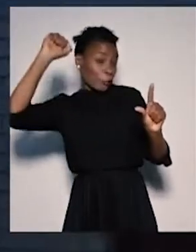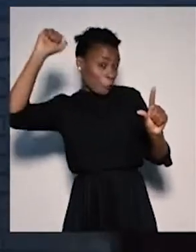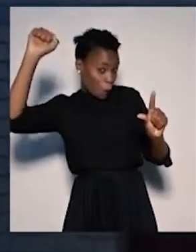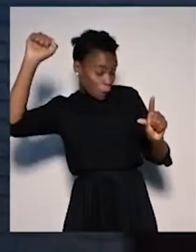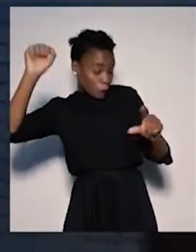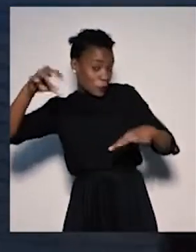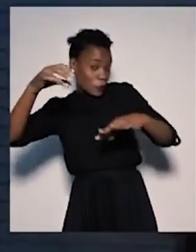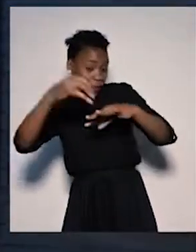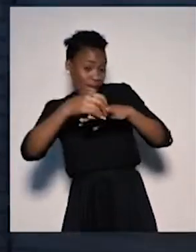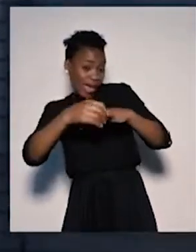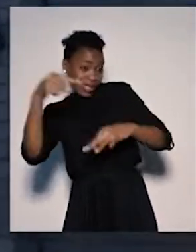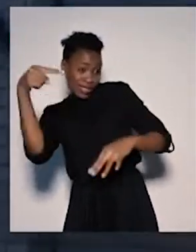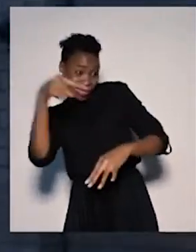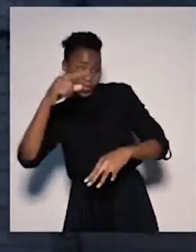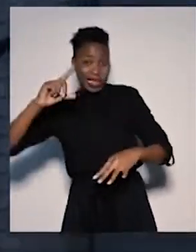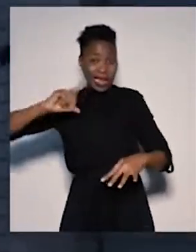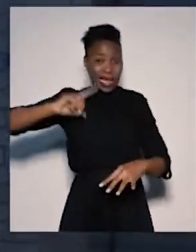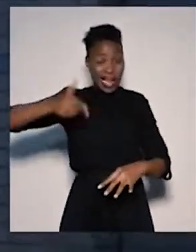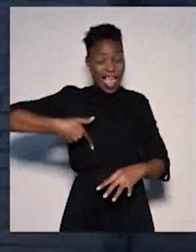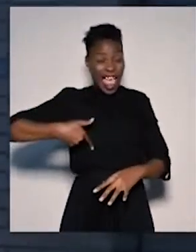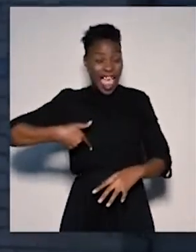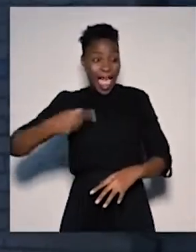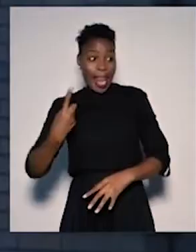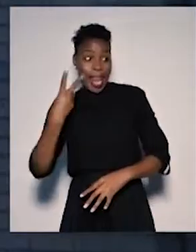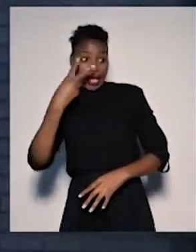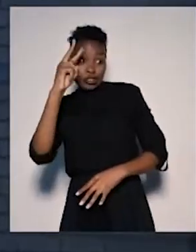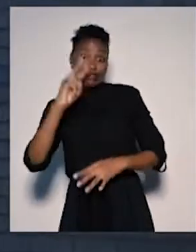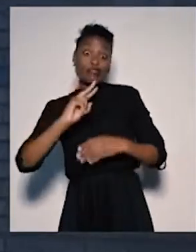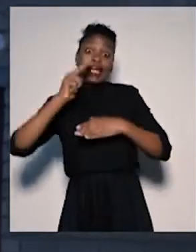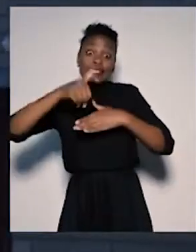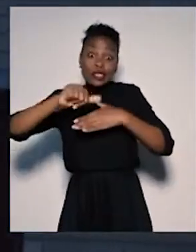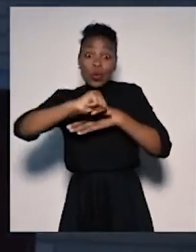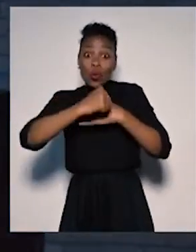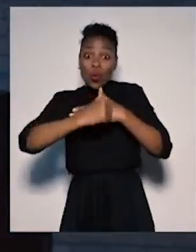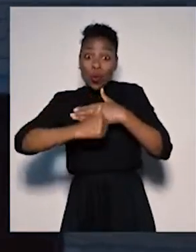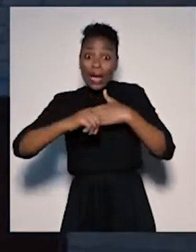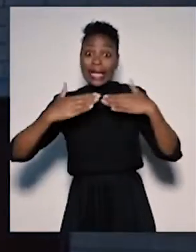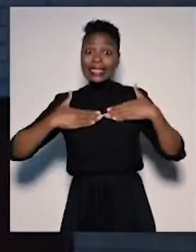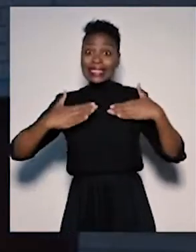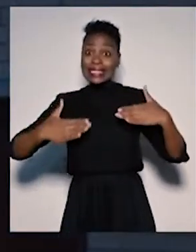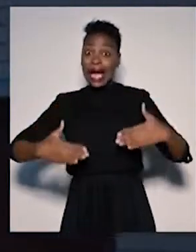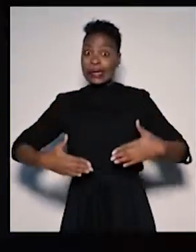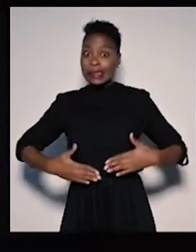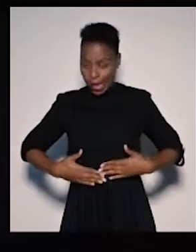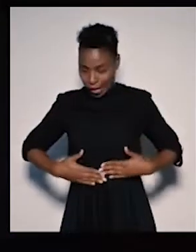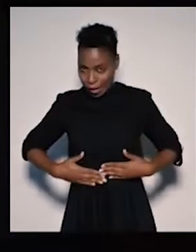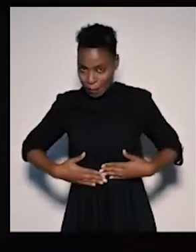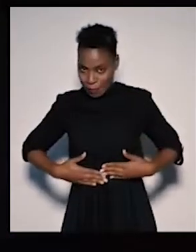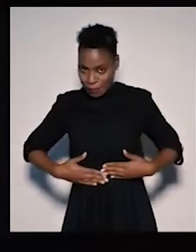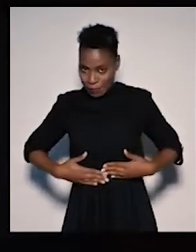marry this lady, next week Sunday when I go to church, all right.